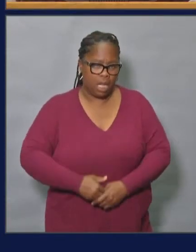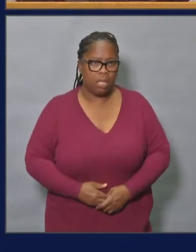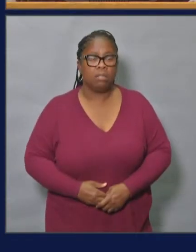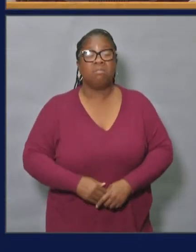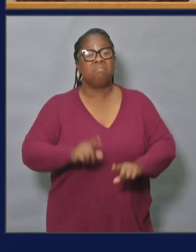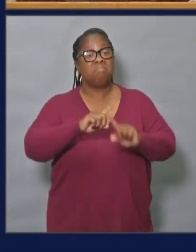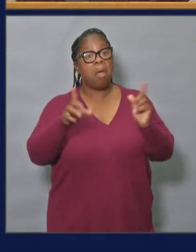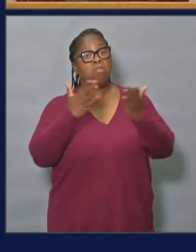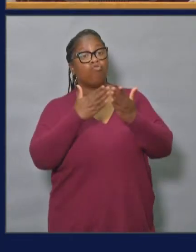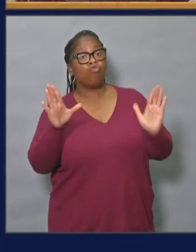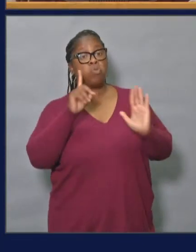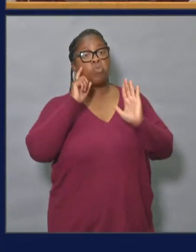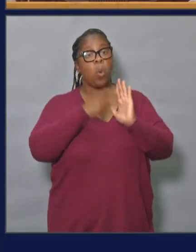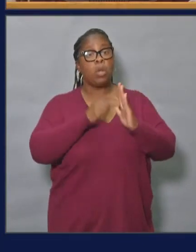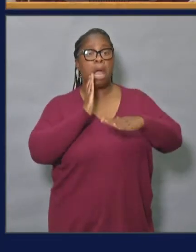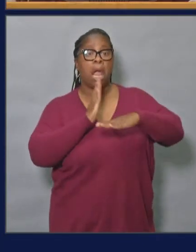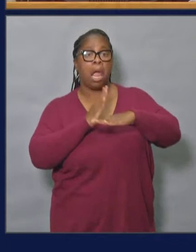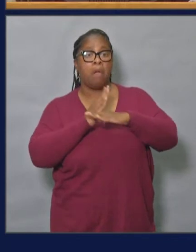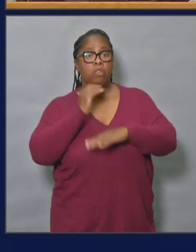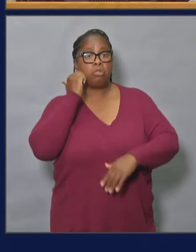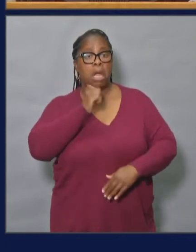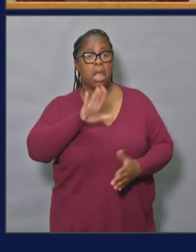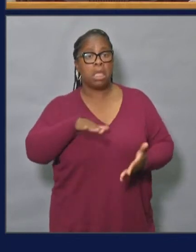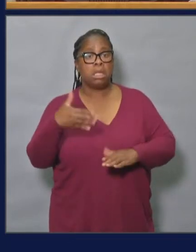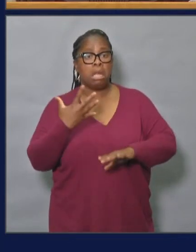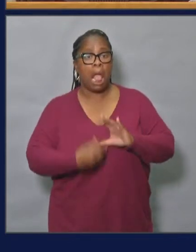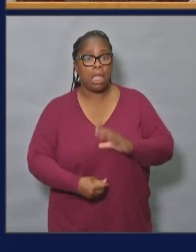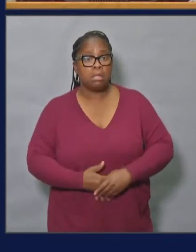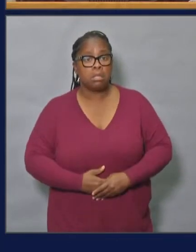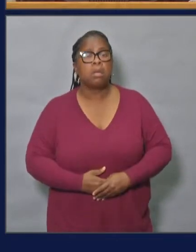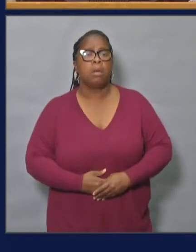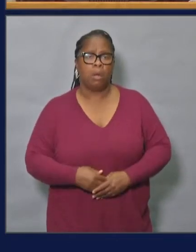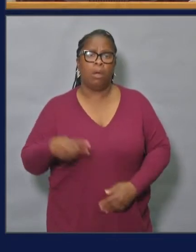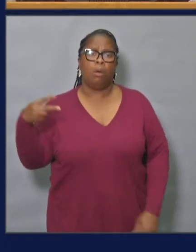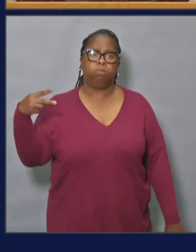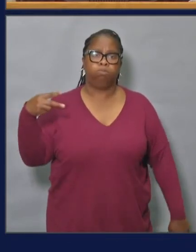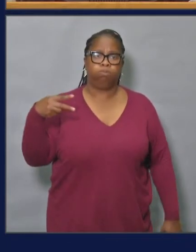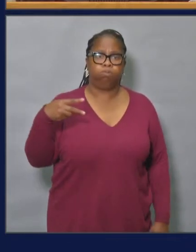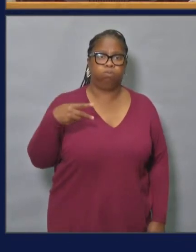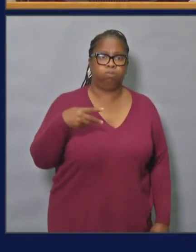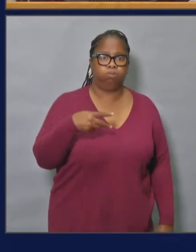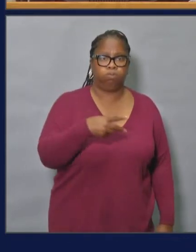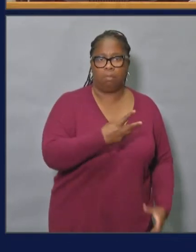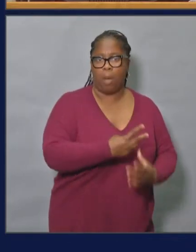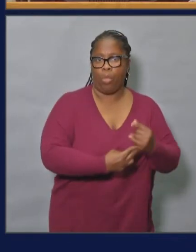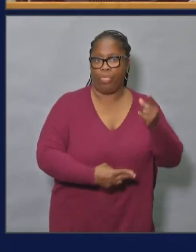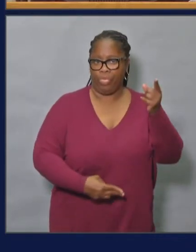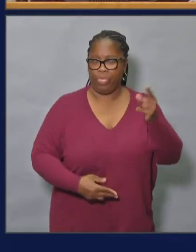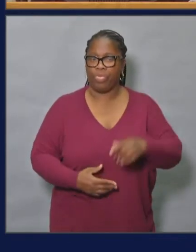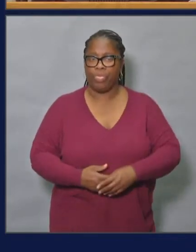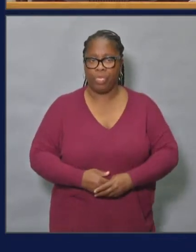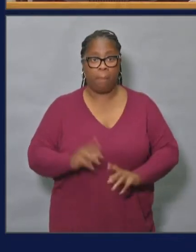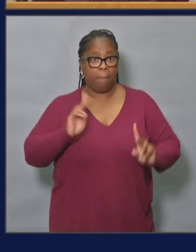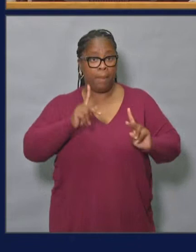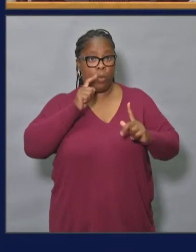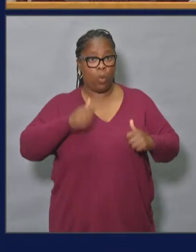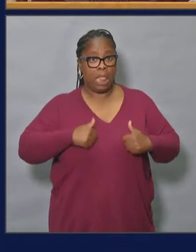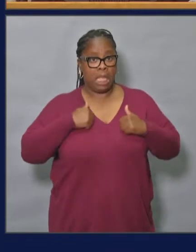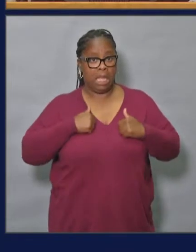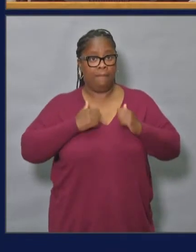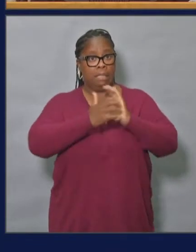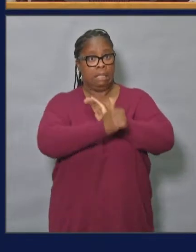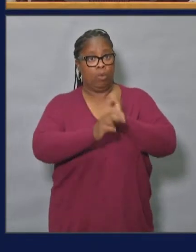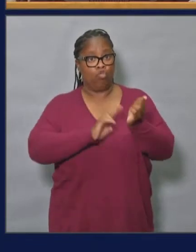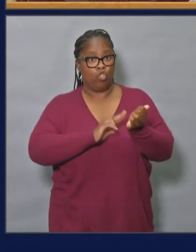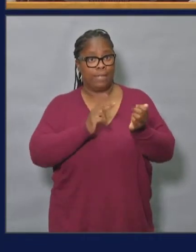average total daily deaths continue to decrease. And the average daily deaths among people residing in skilled nursing